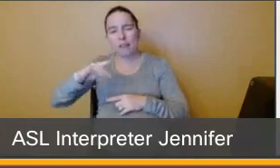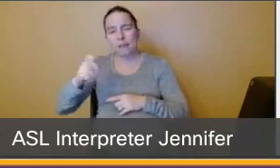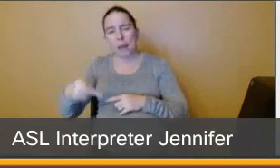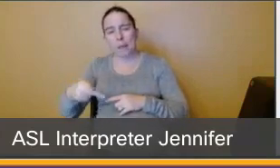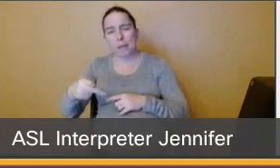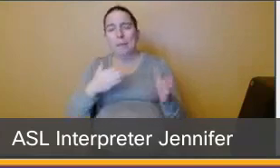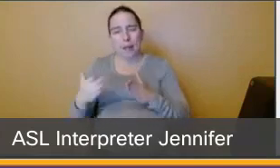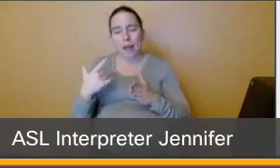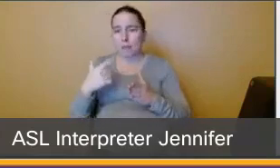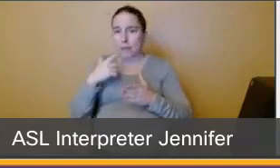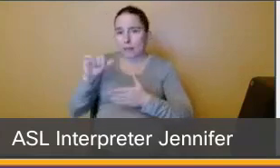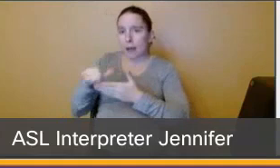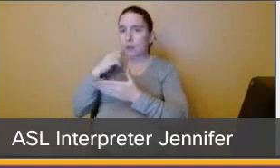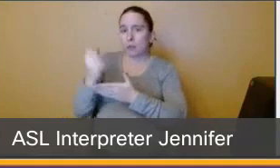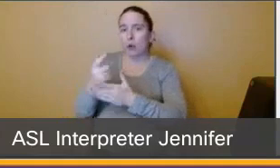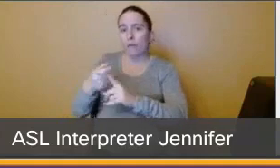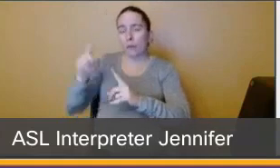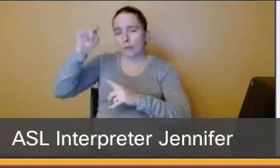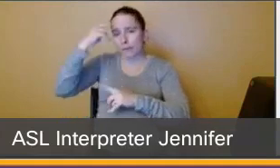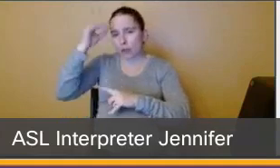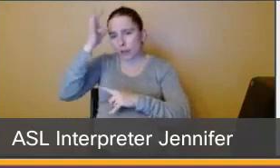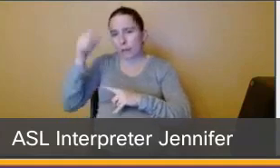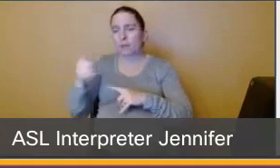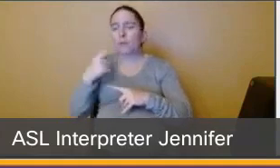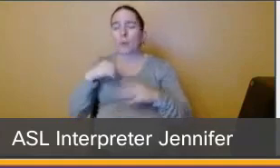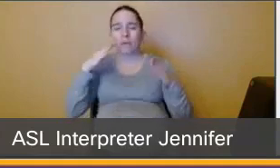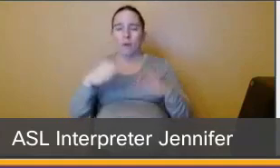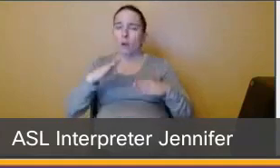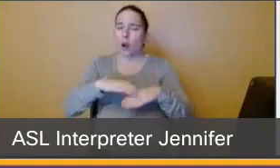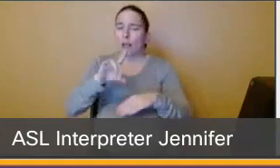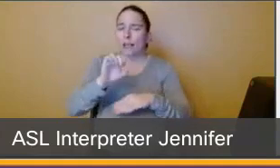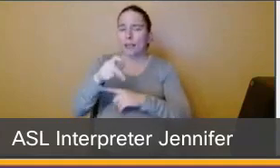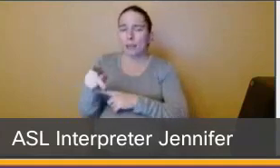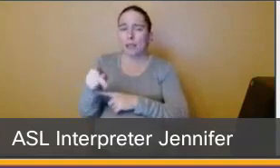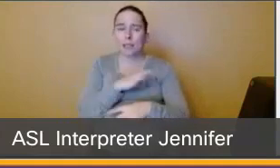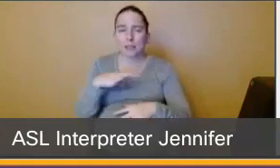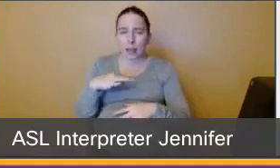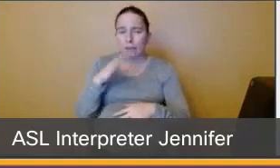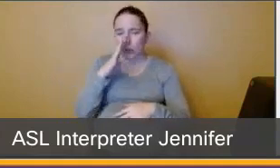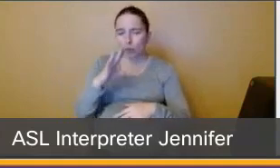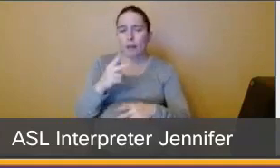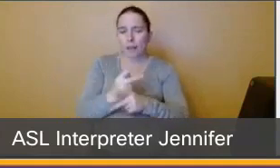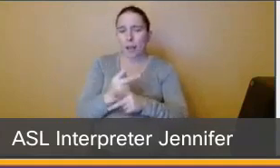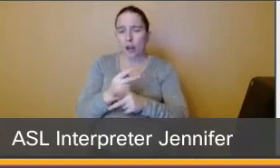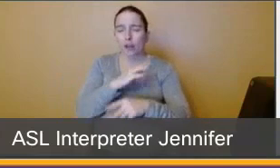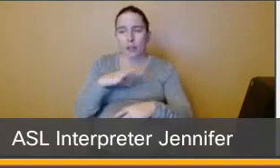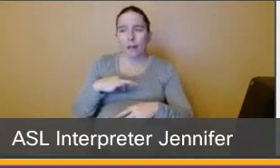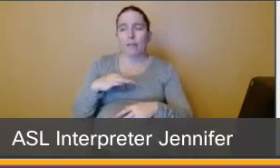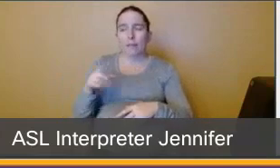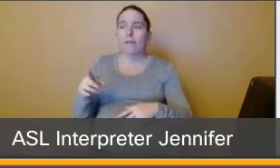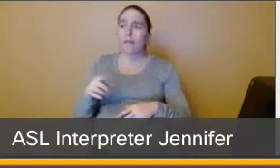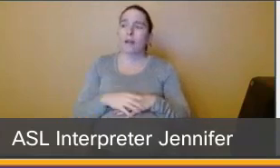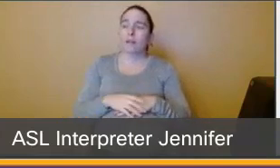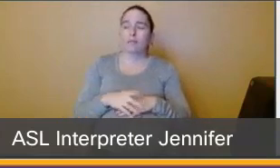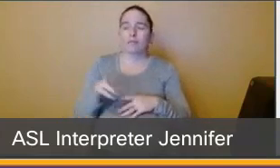federal government, is that we're really focusing on direct support professionals, direct care staff. Those are really those staff that are defined in